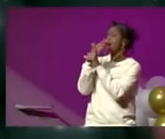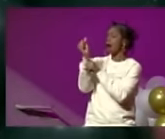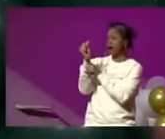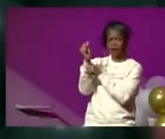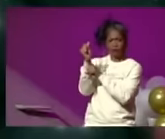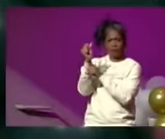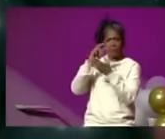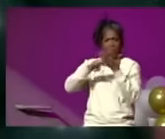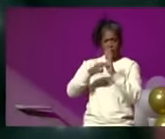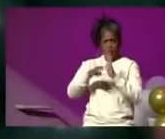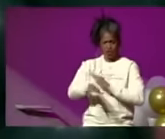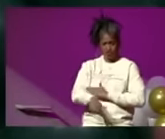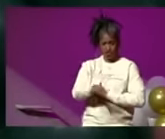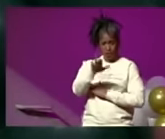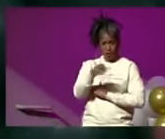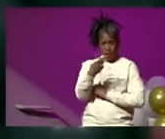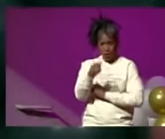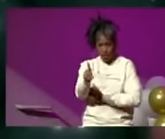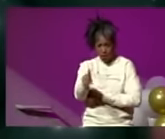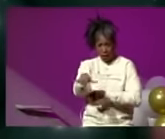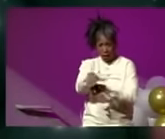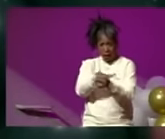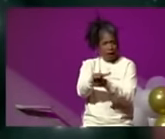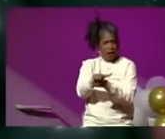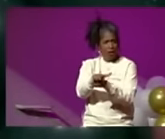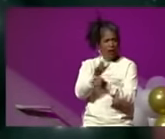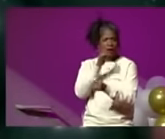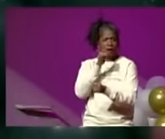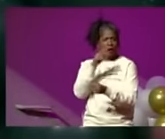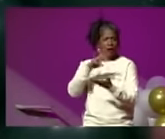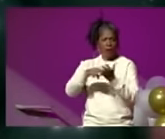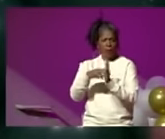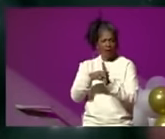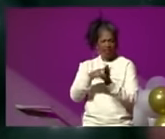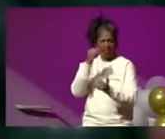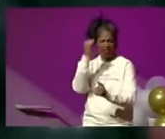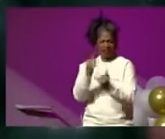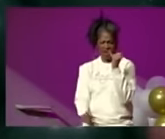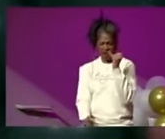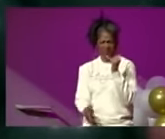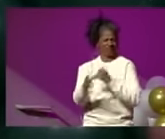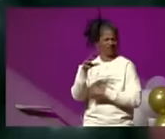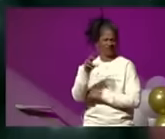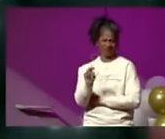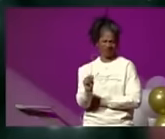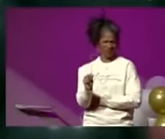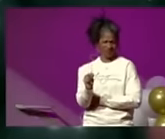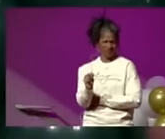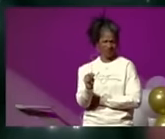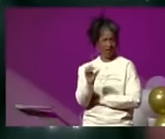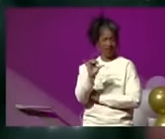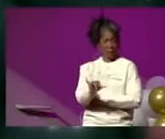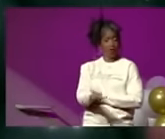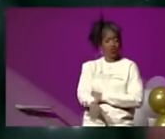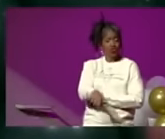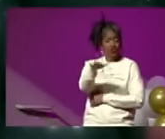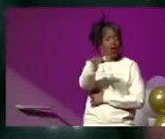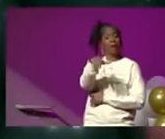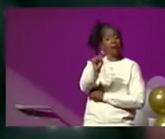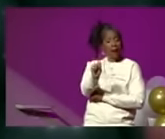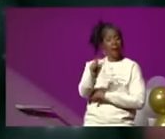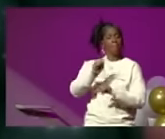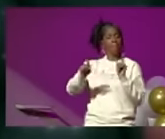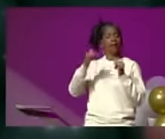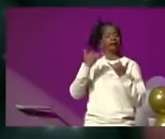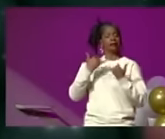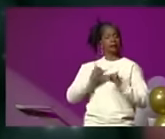gonna define you. Nazareth is not going to be your destiny. Nazareth is where you are from, but you're